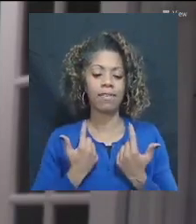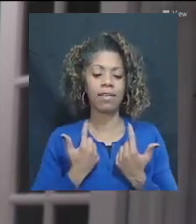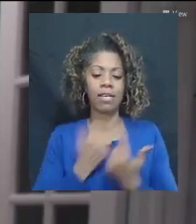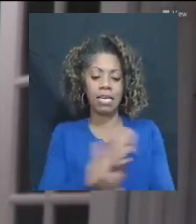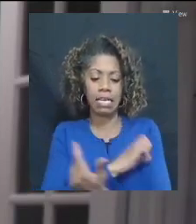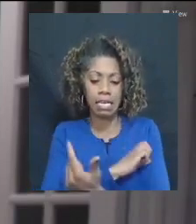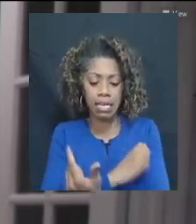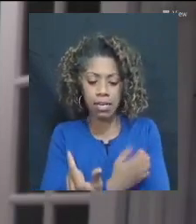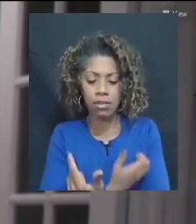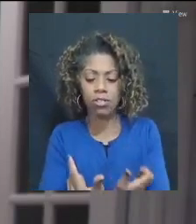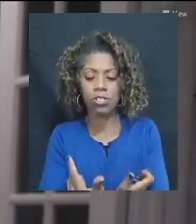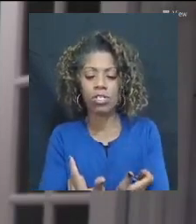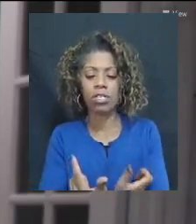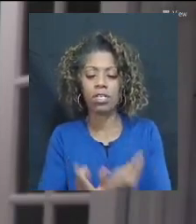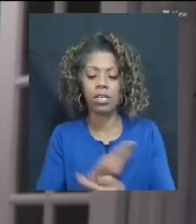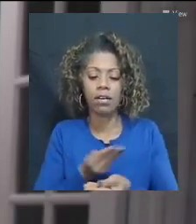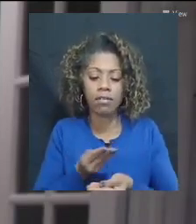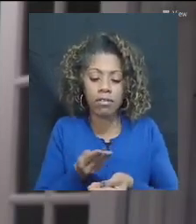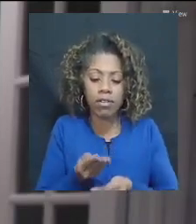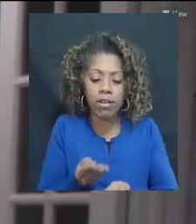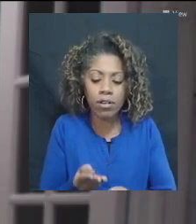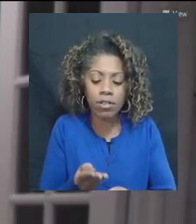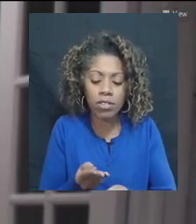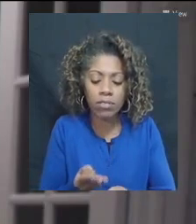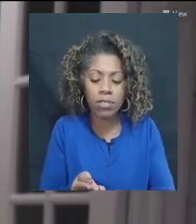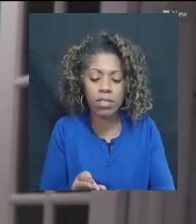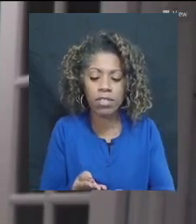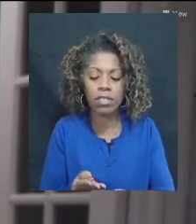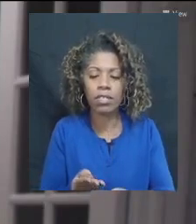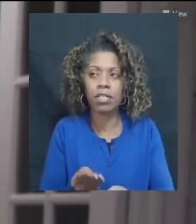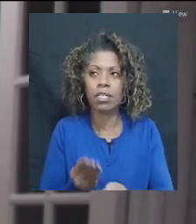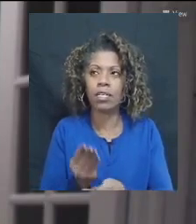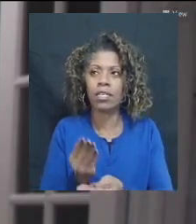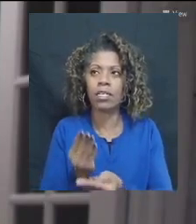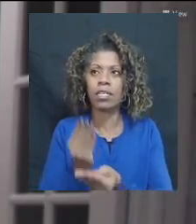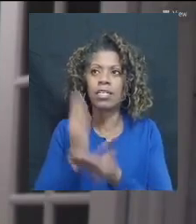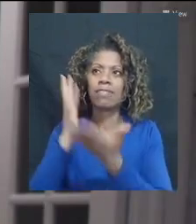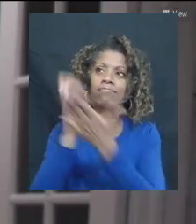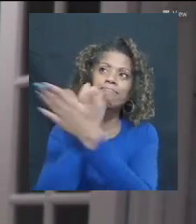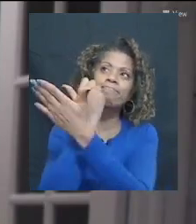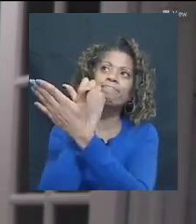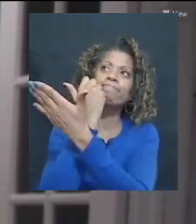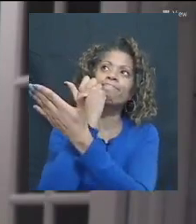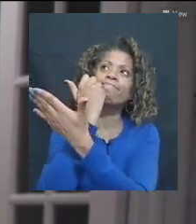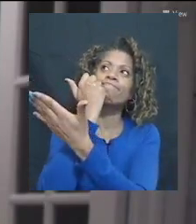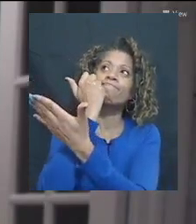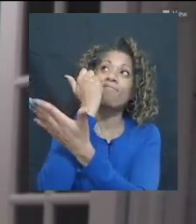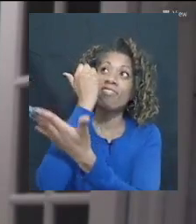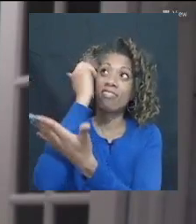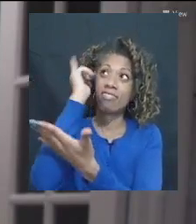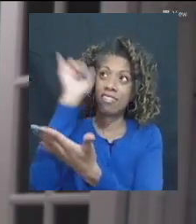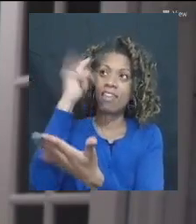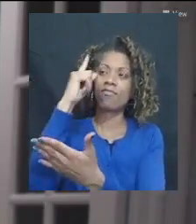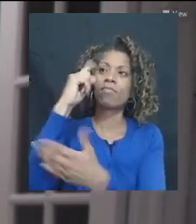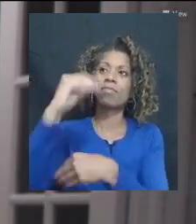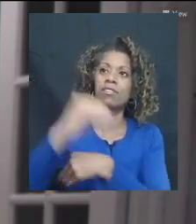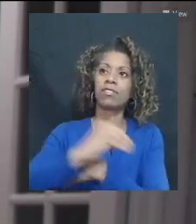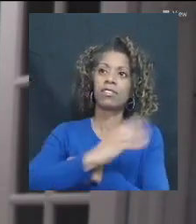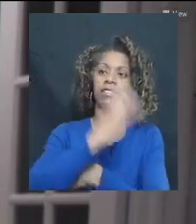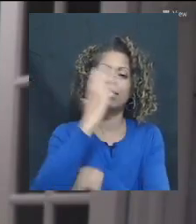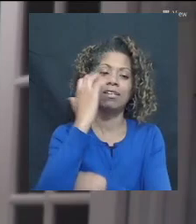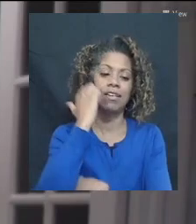strength, pull it in, be right where you are. South, butterfly